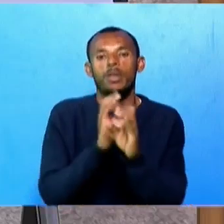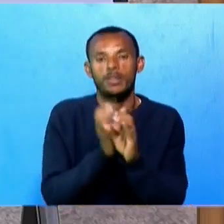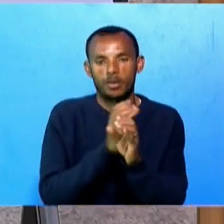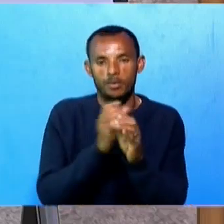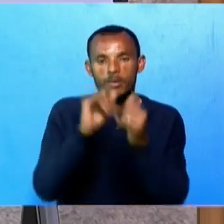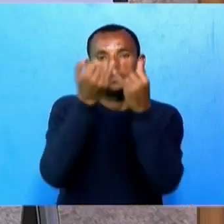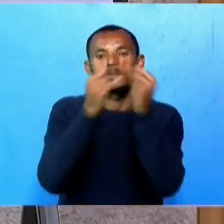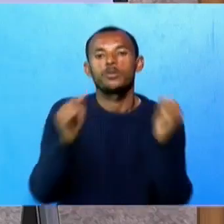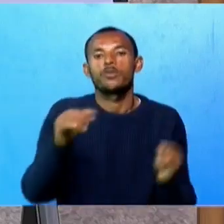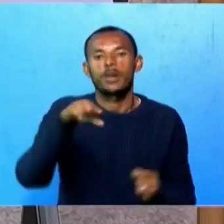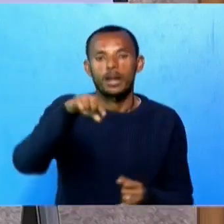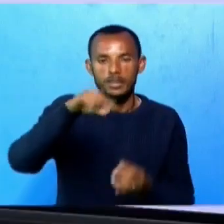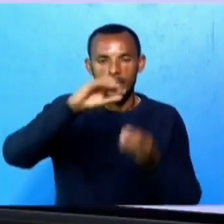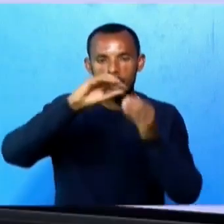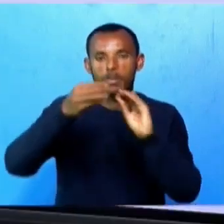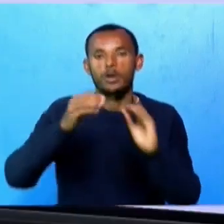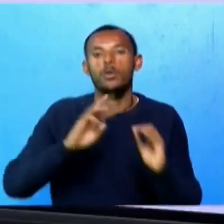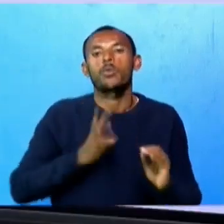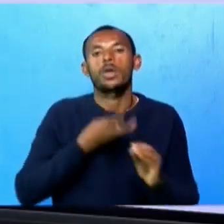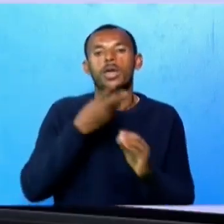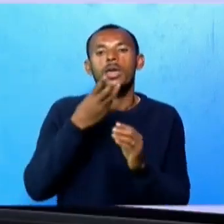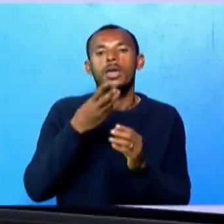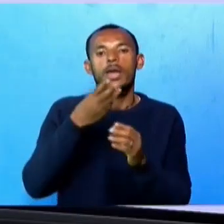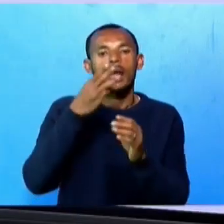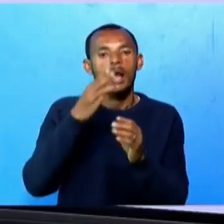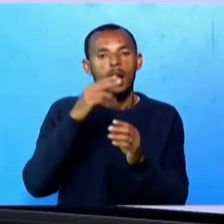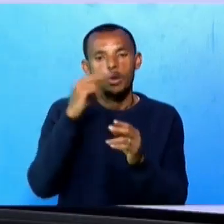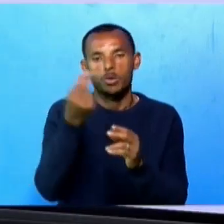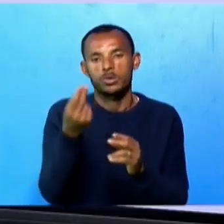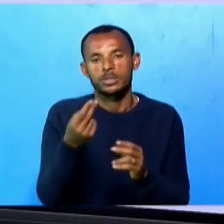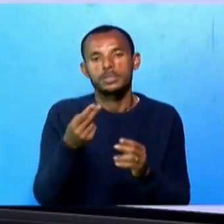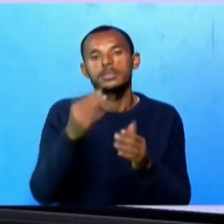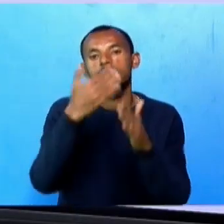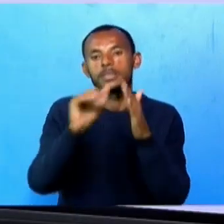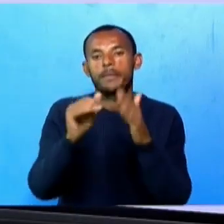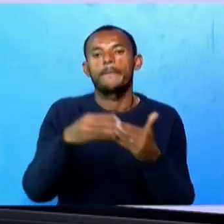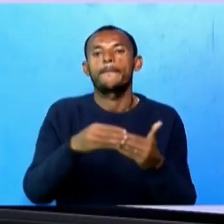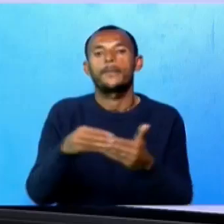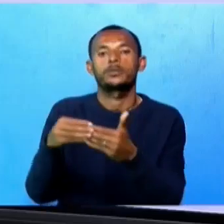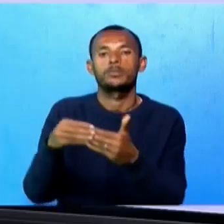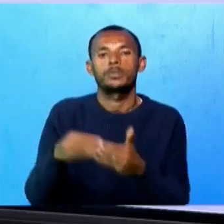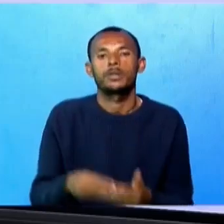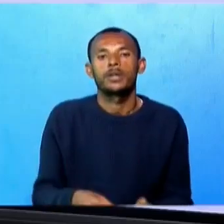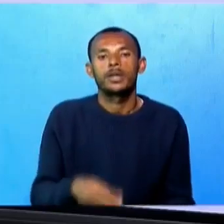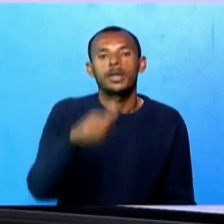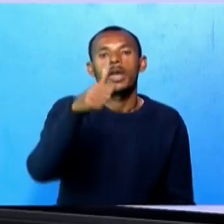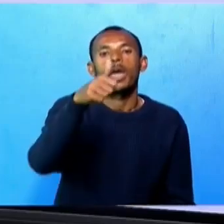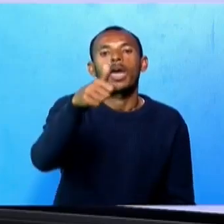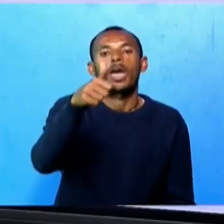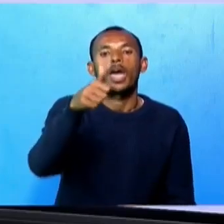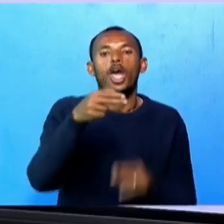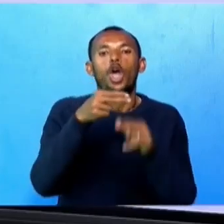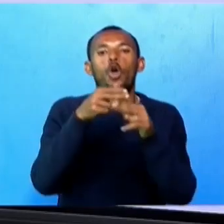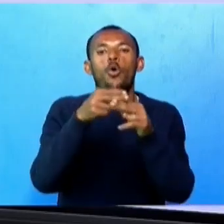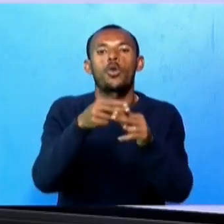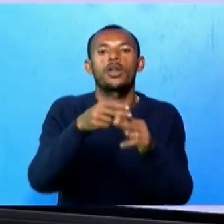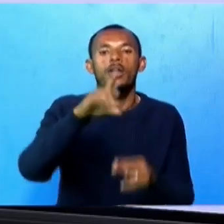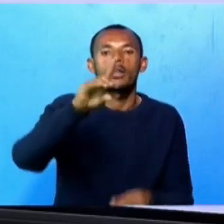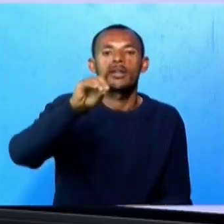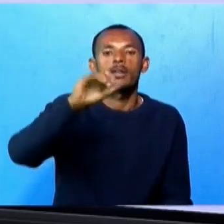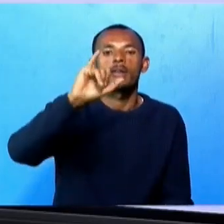rational number, we need to apply some principles. Look, A is called